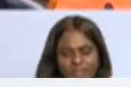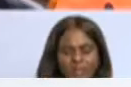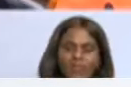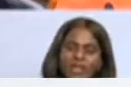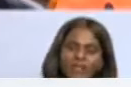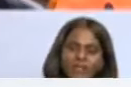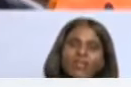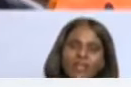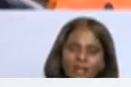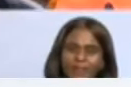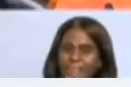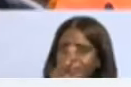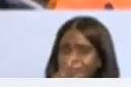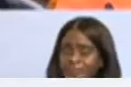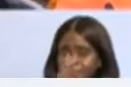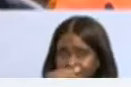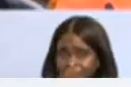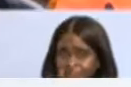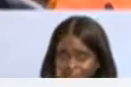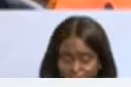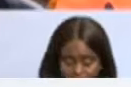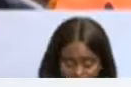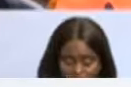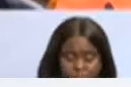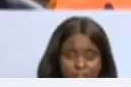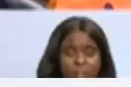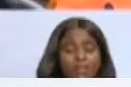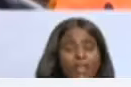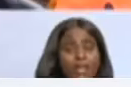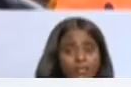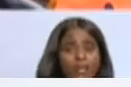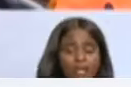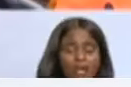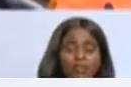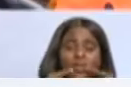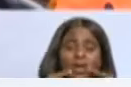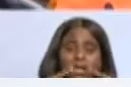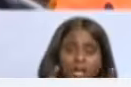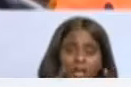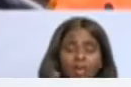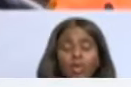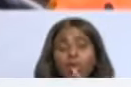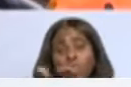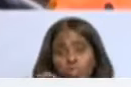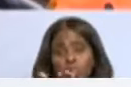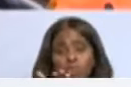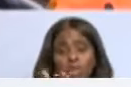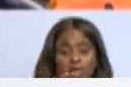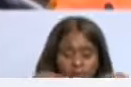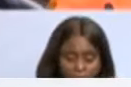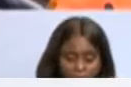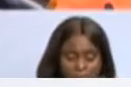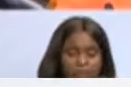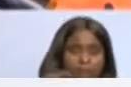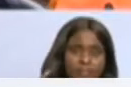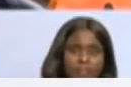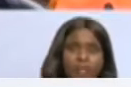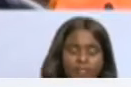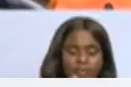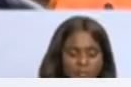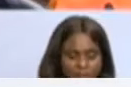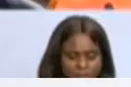Madam Speaker, sitting here, very pleased to announce to you, to this House and the nation, that